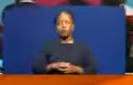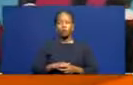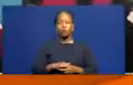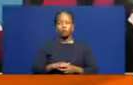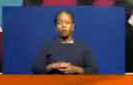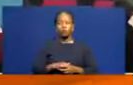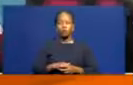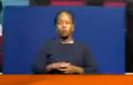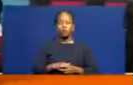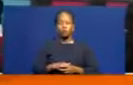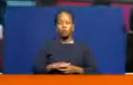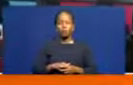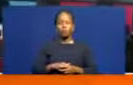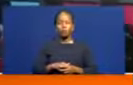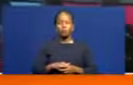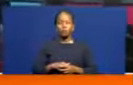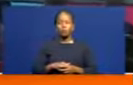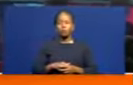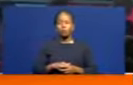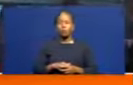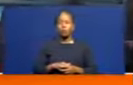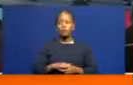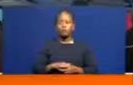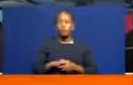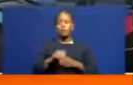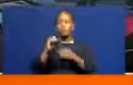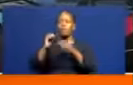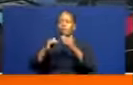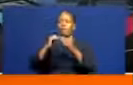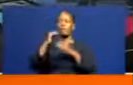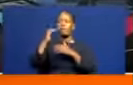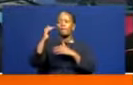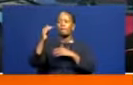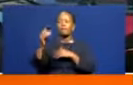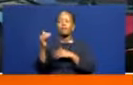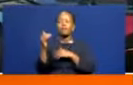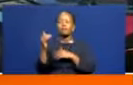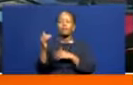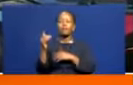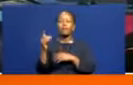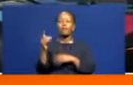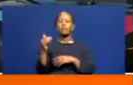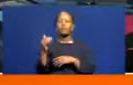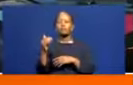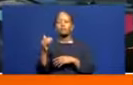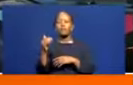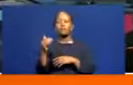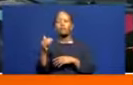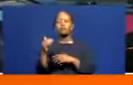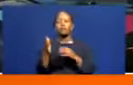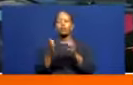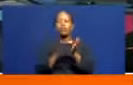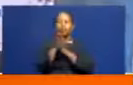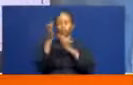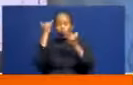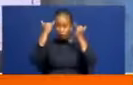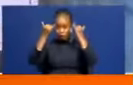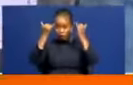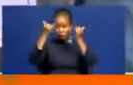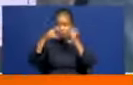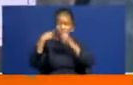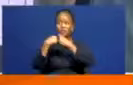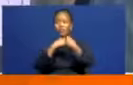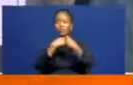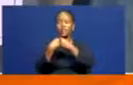And that is... Blue Innovation Challenge.